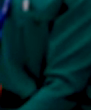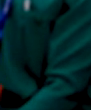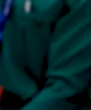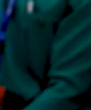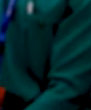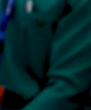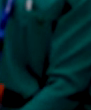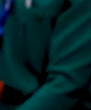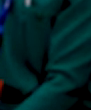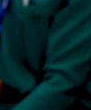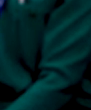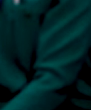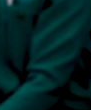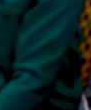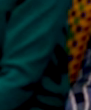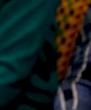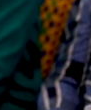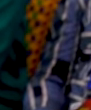man.